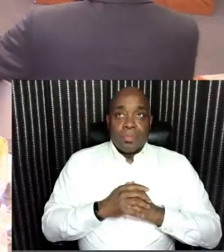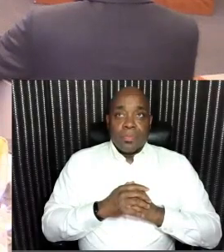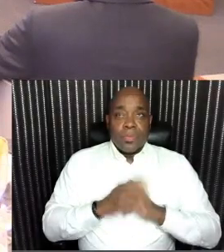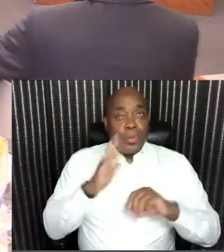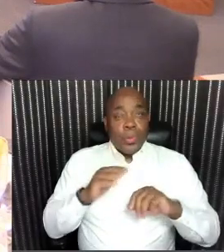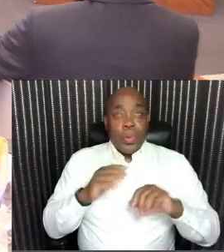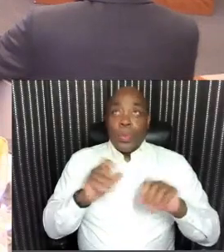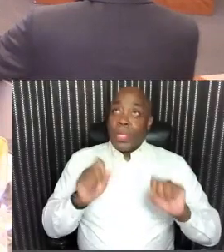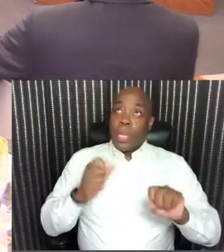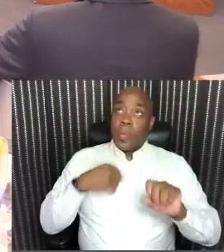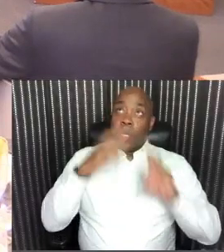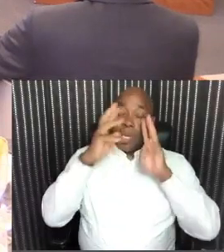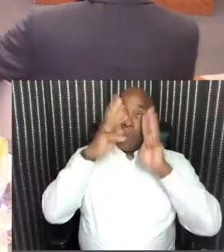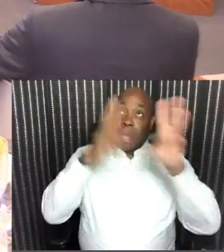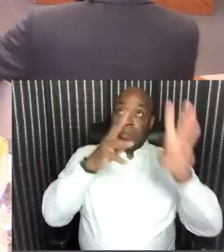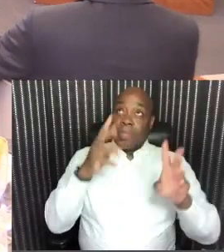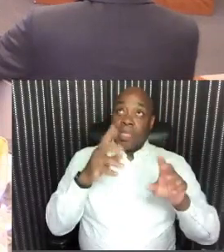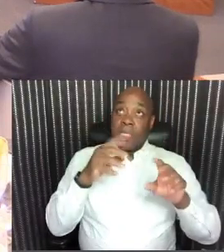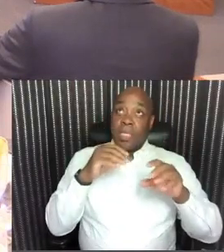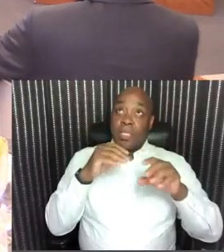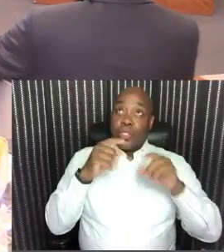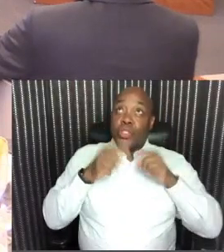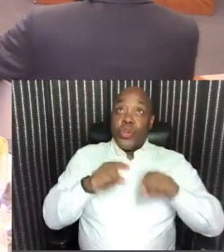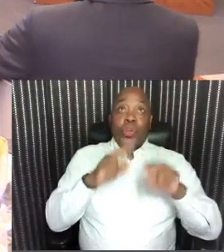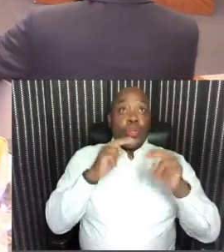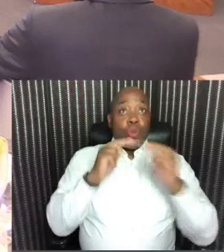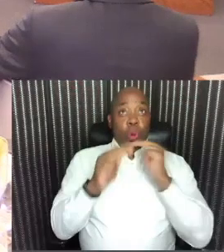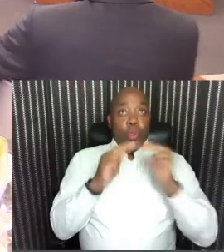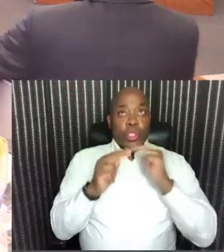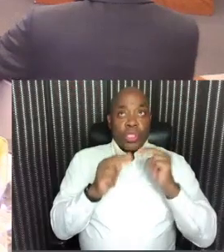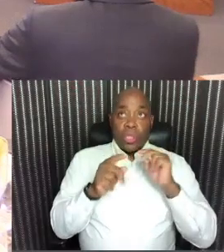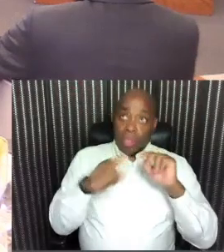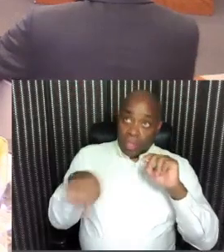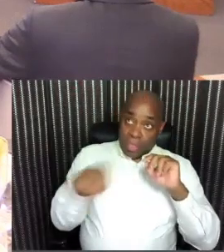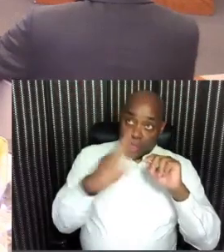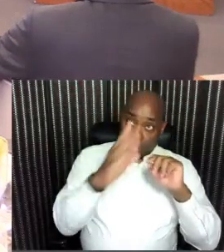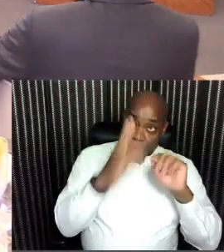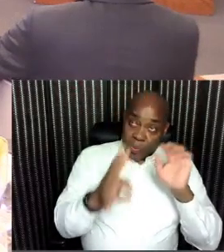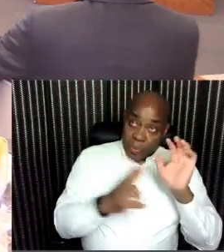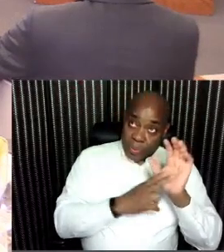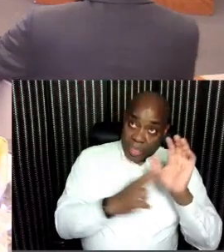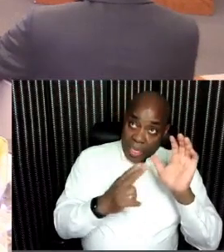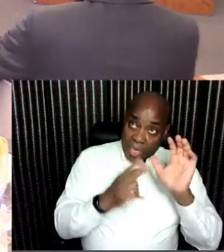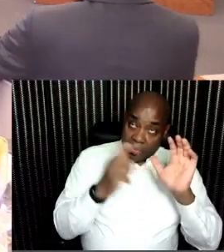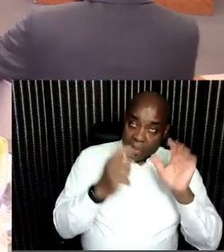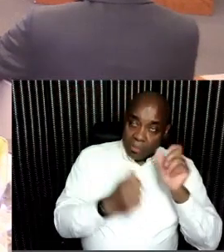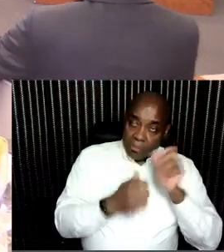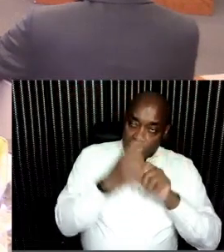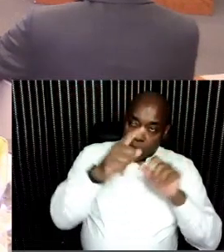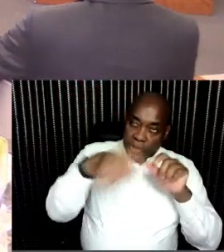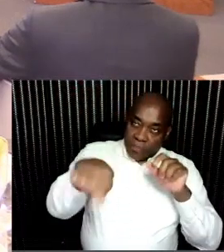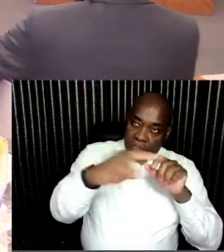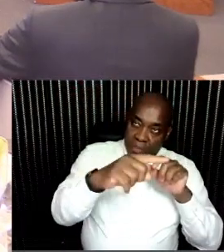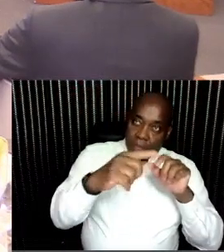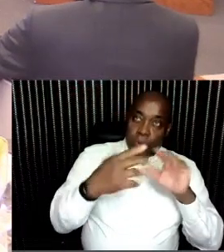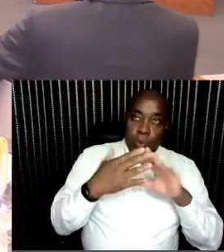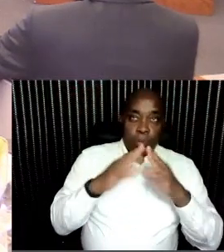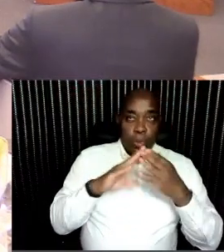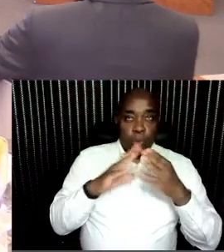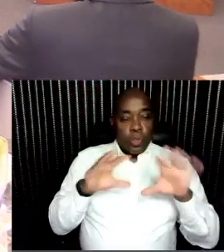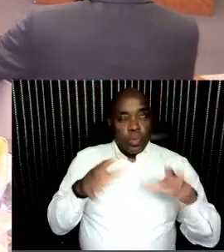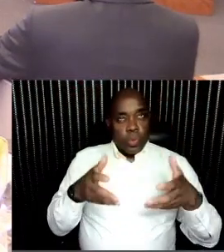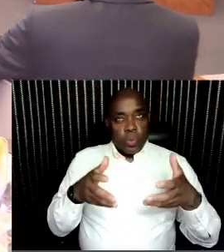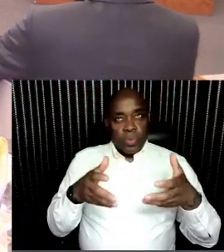in negotiation with them that they will sign? Because most of them, I think most community groups are okay with